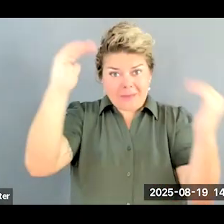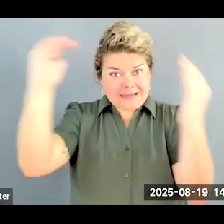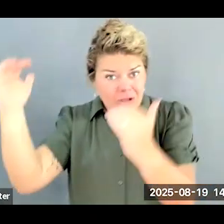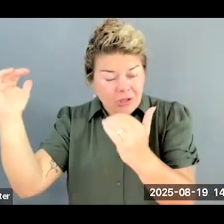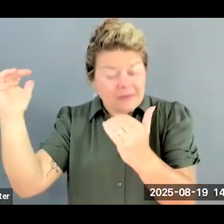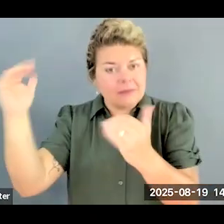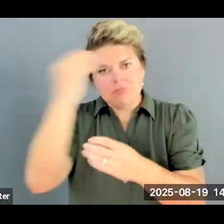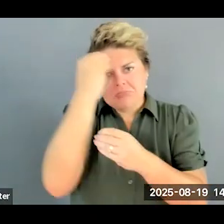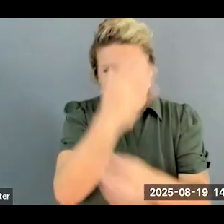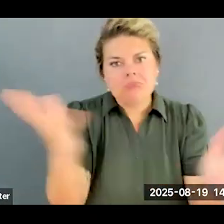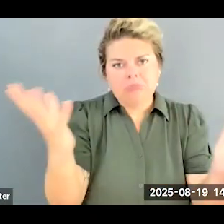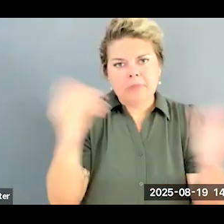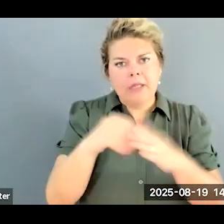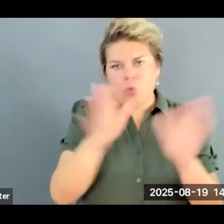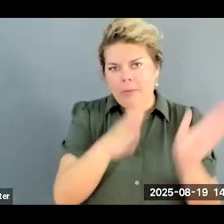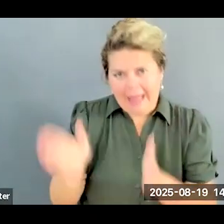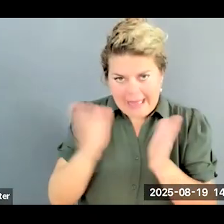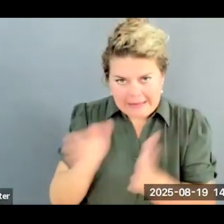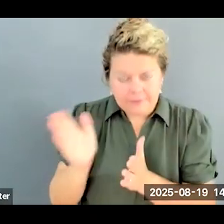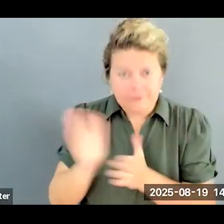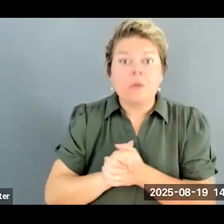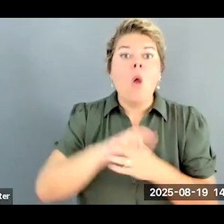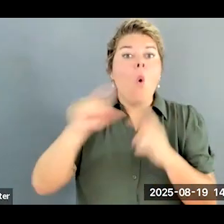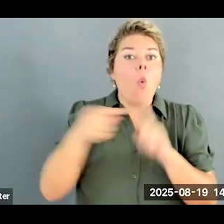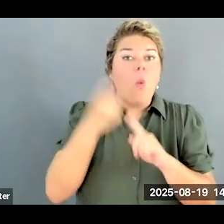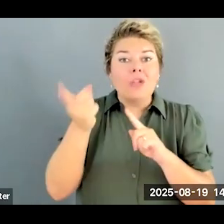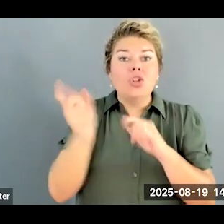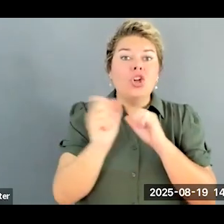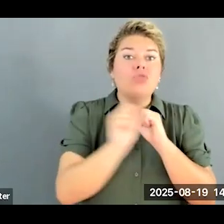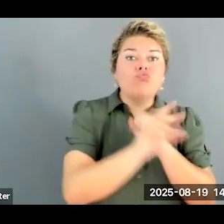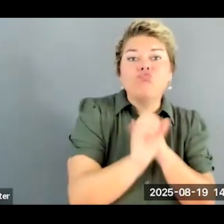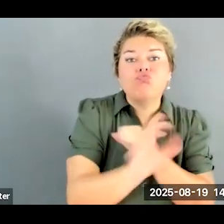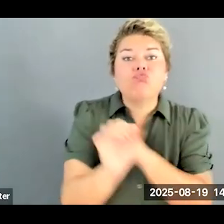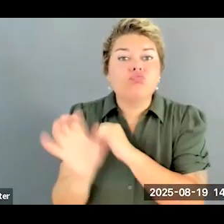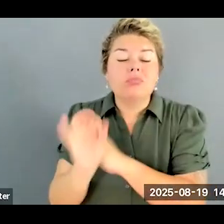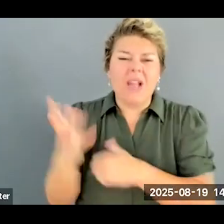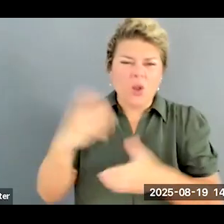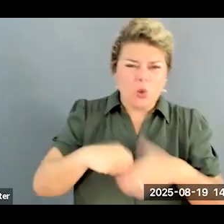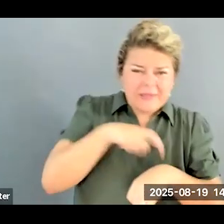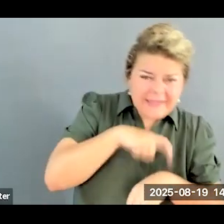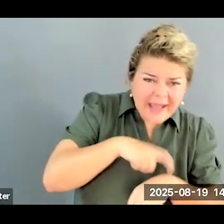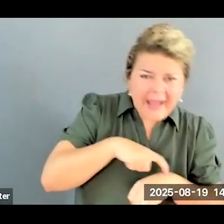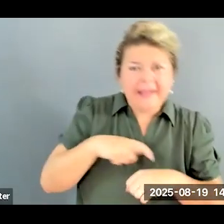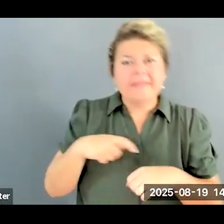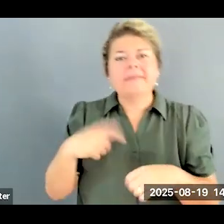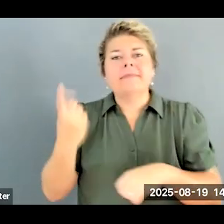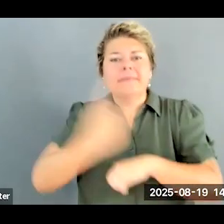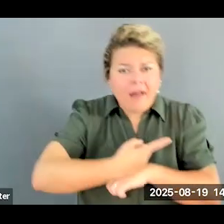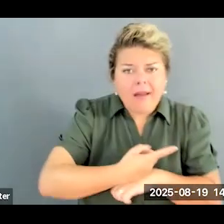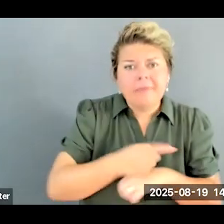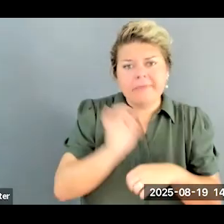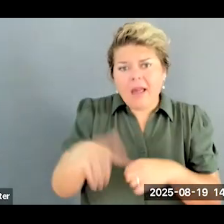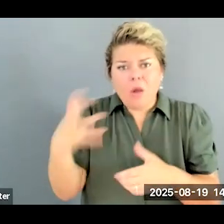planning communication. So when you are putting out that marketing material, include the date and time frame of your conference, your meeting or